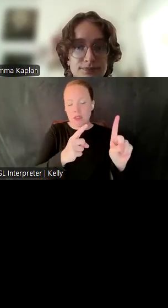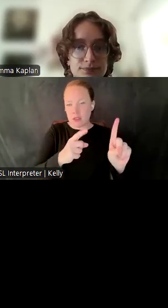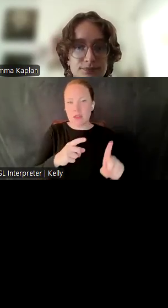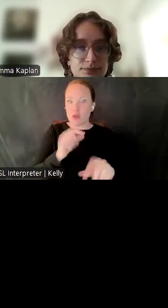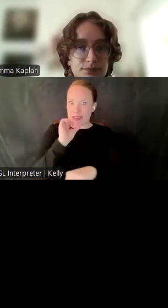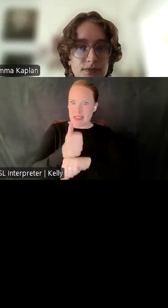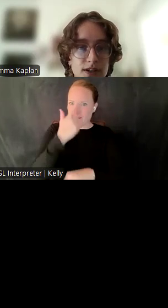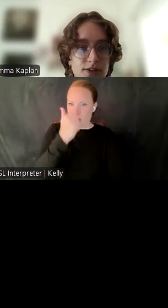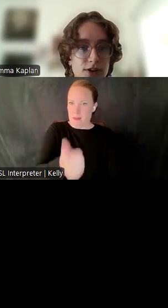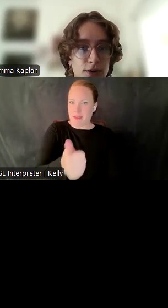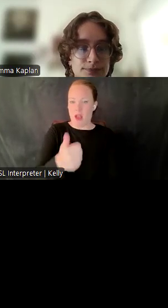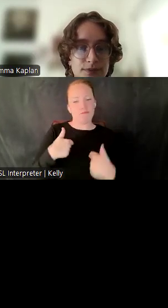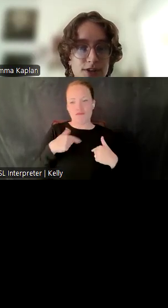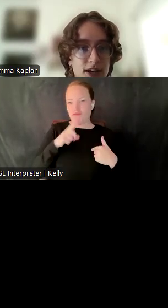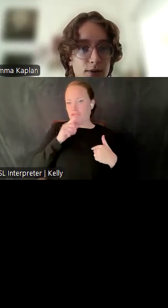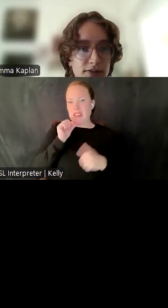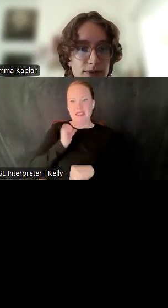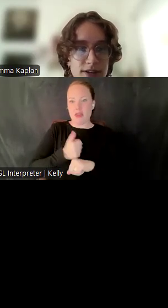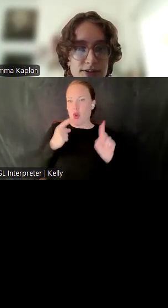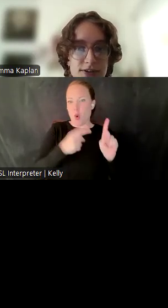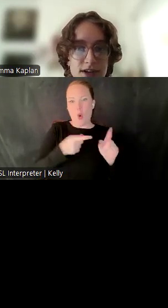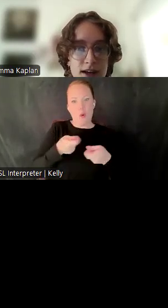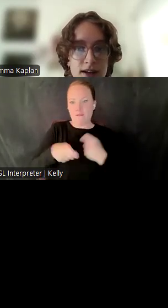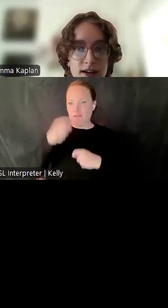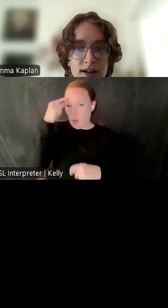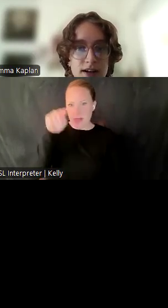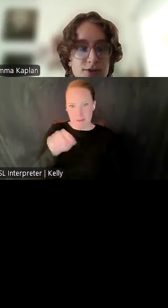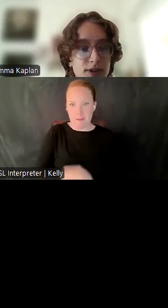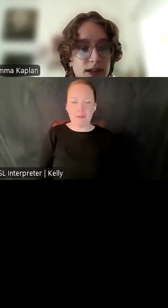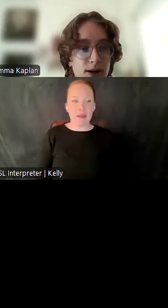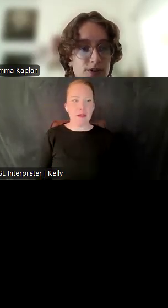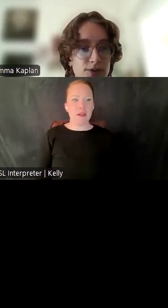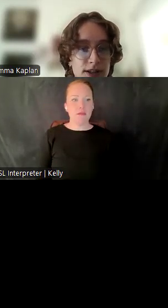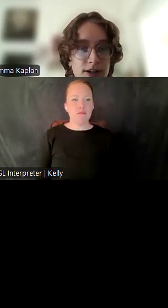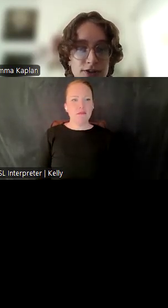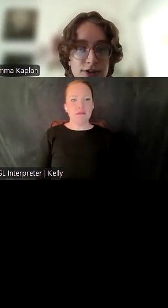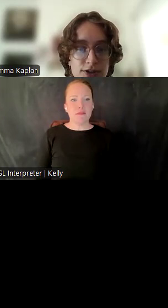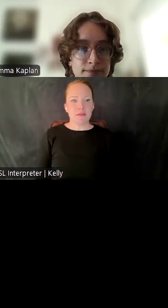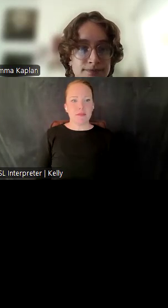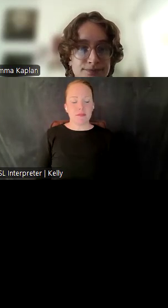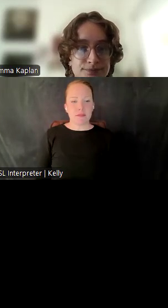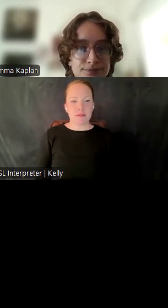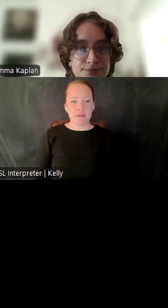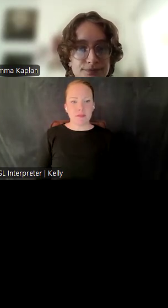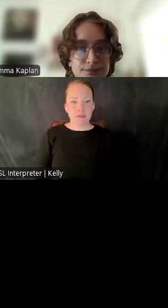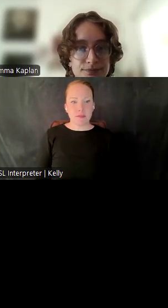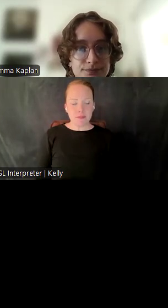themselves. So the takeaway from this is that it's really about restoring their agency.